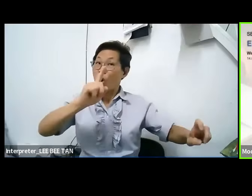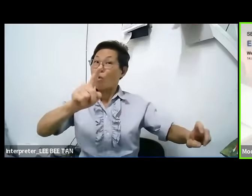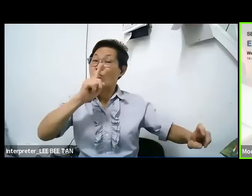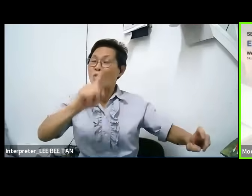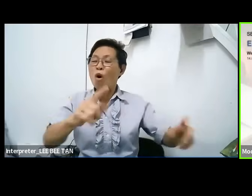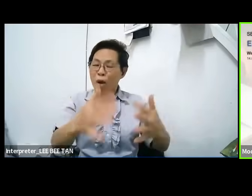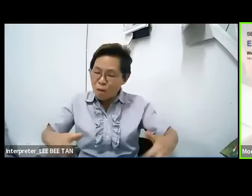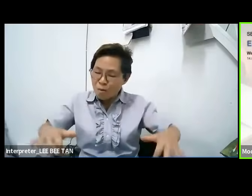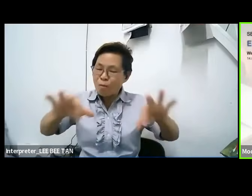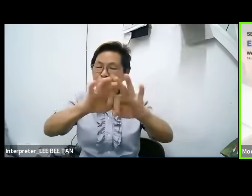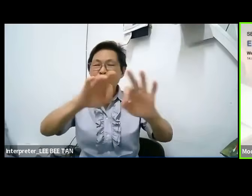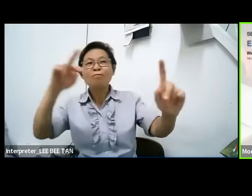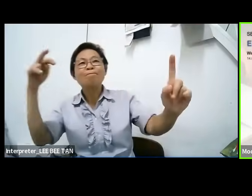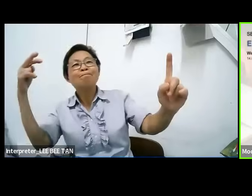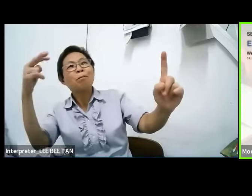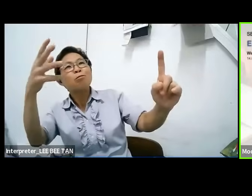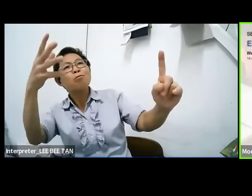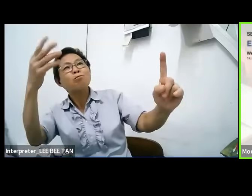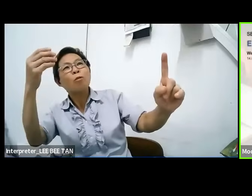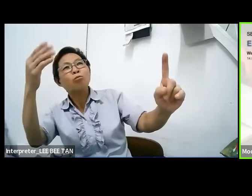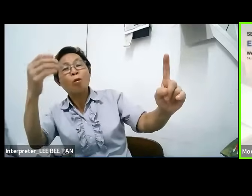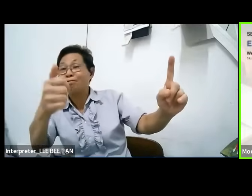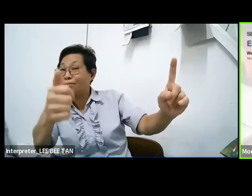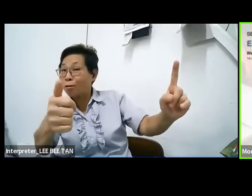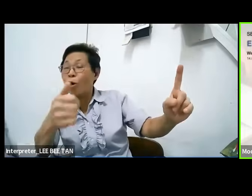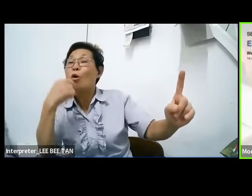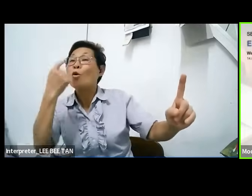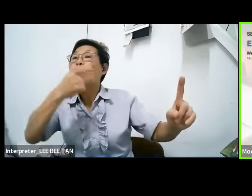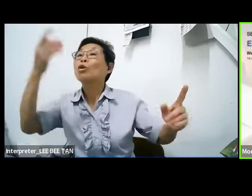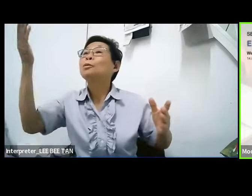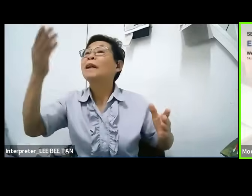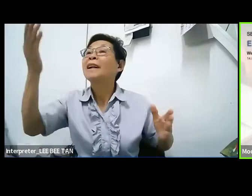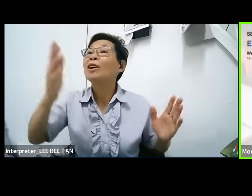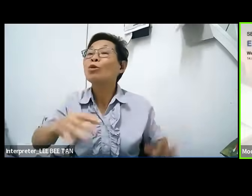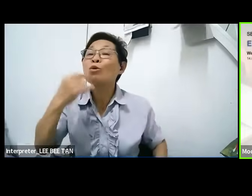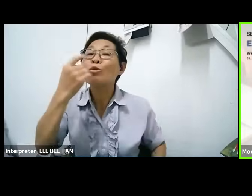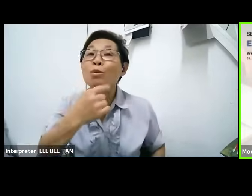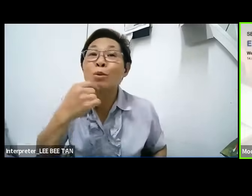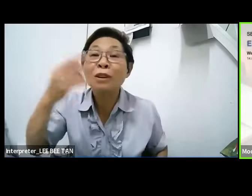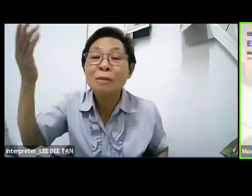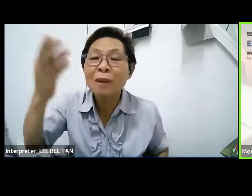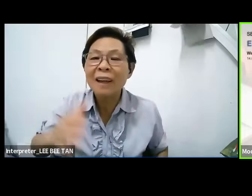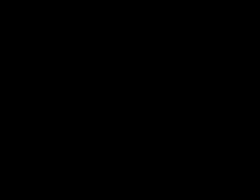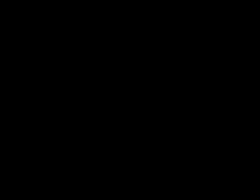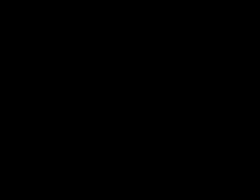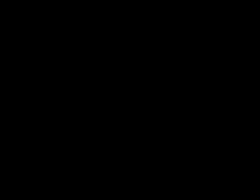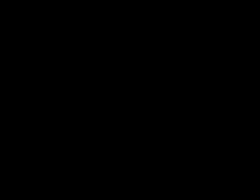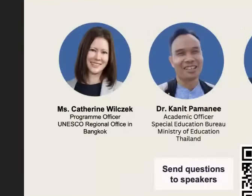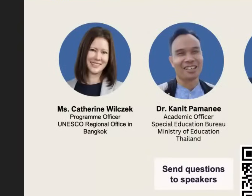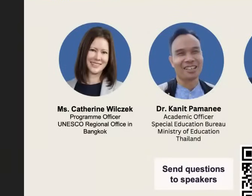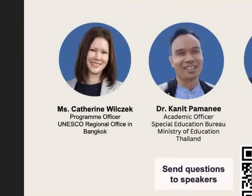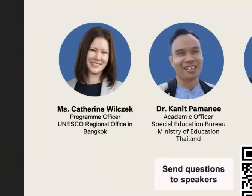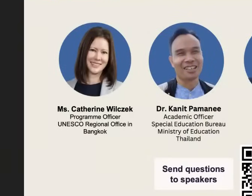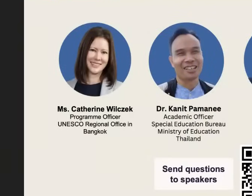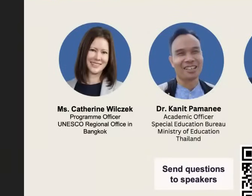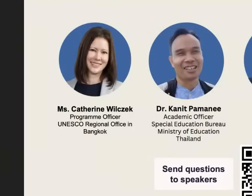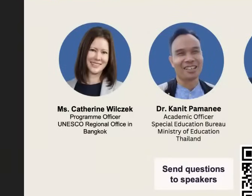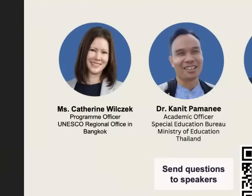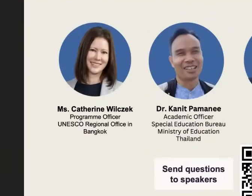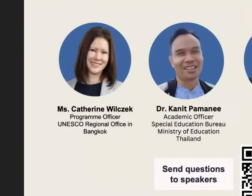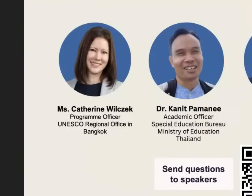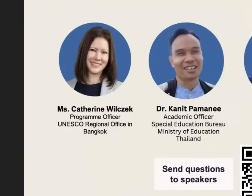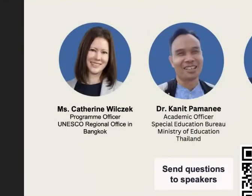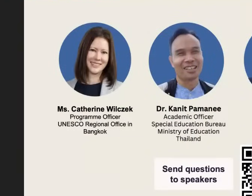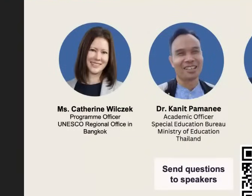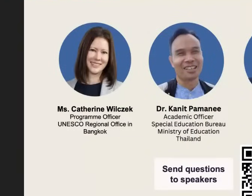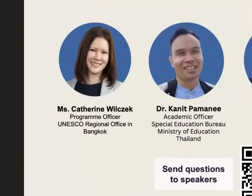valuable perspectives and knowledge. Who will be our speakers? Well, ladies and gentlemen, it is my greatest honor to